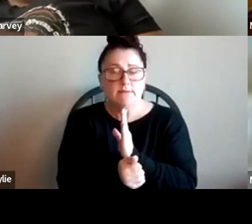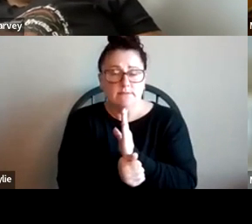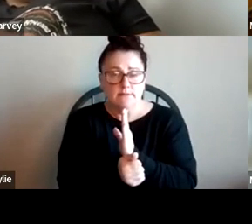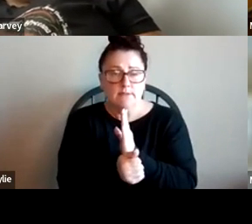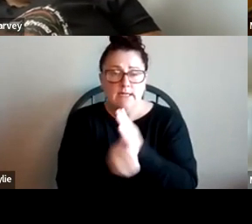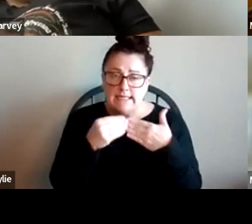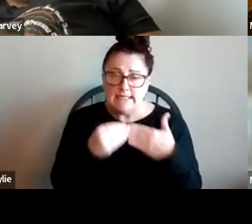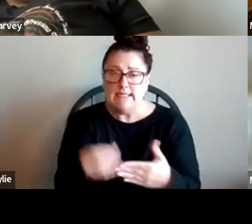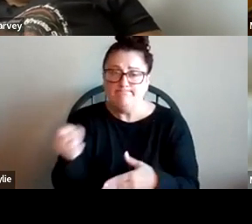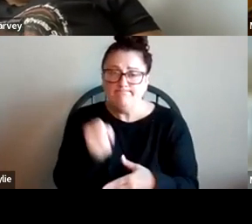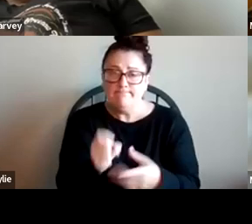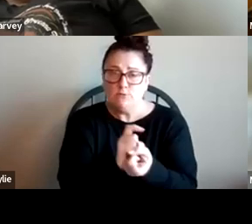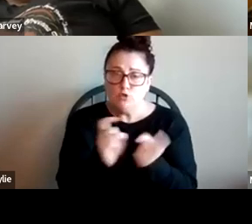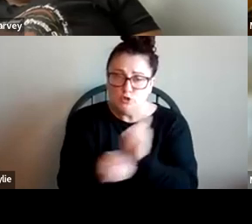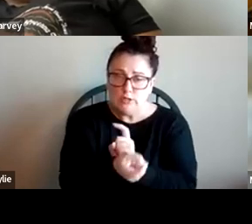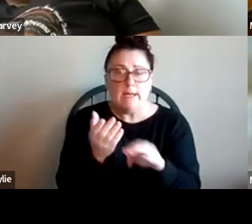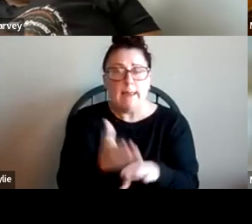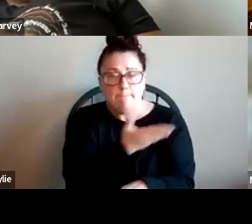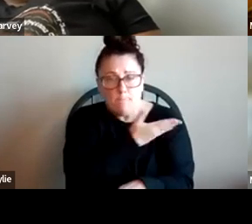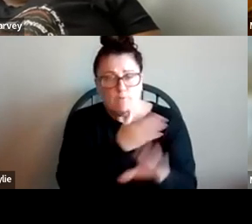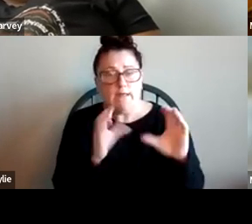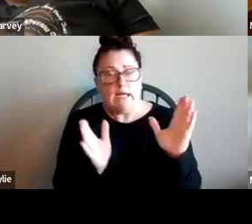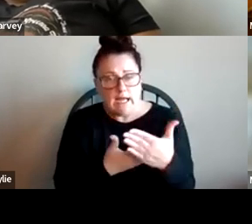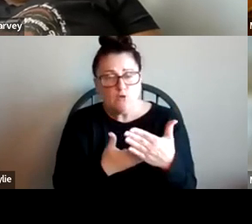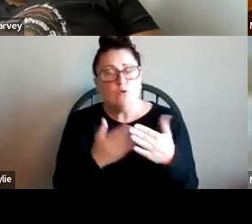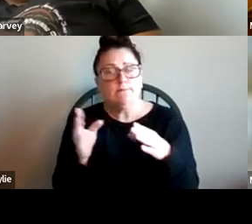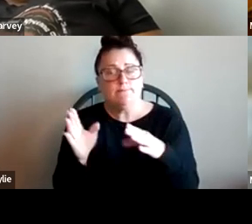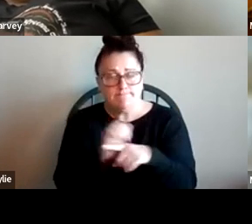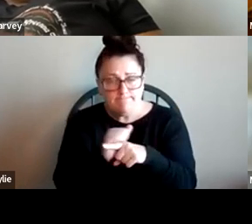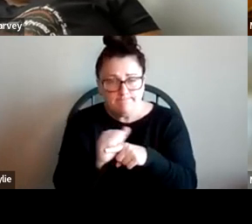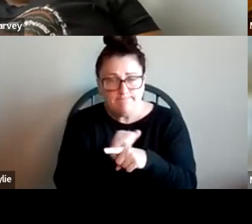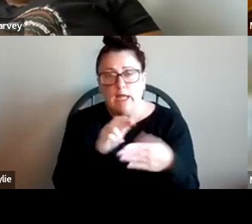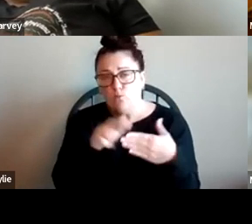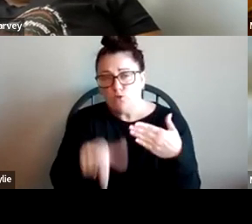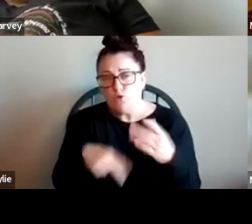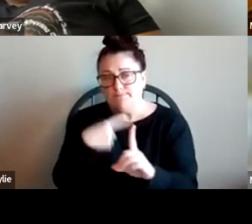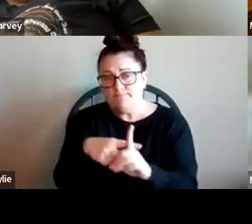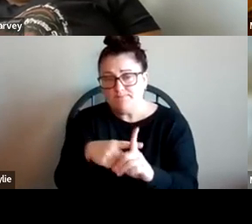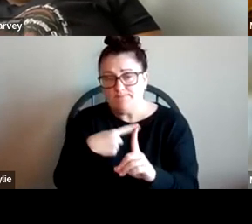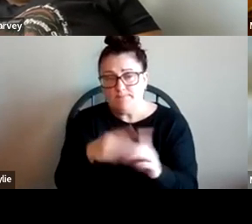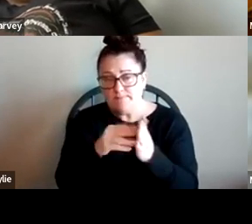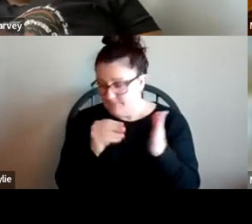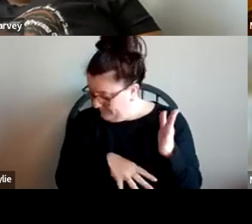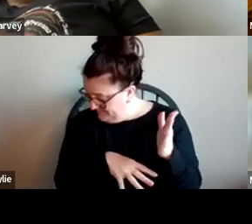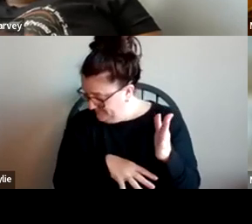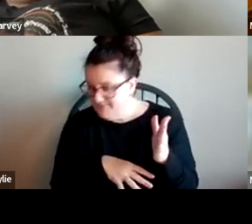implement systems change that improves classroom practices and results for students. Second,